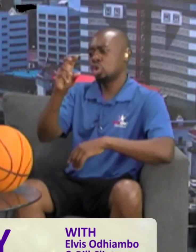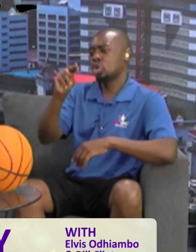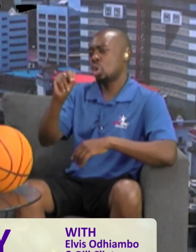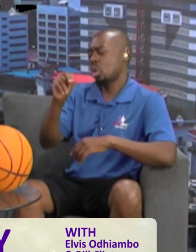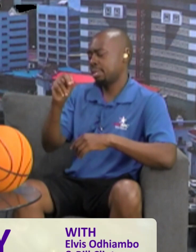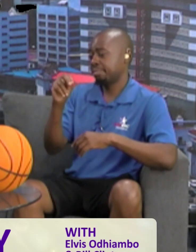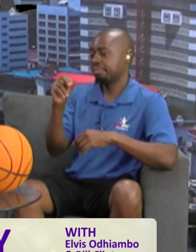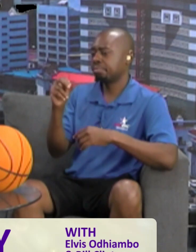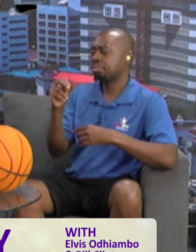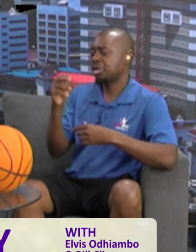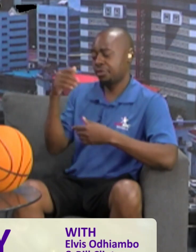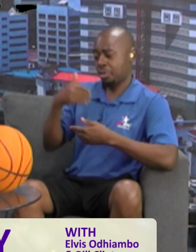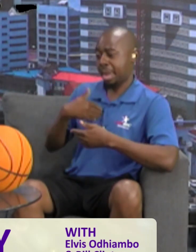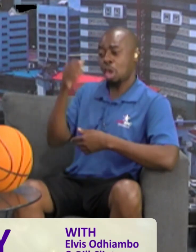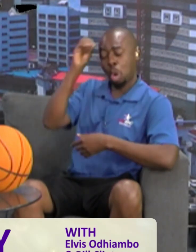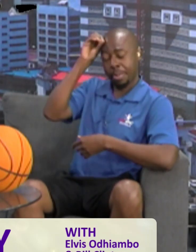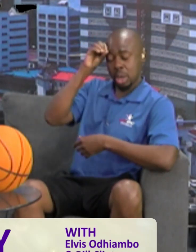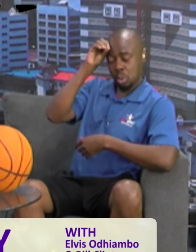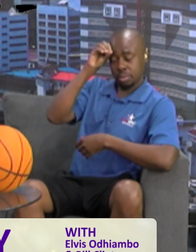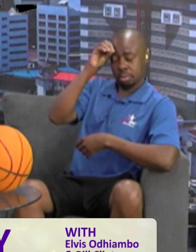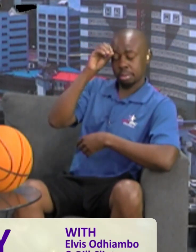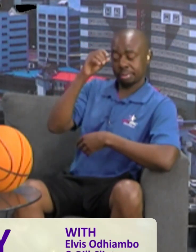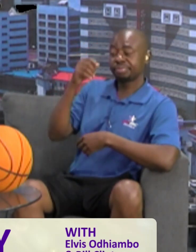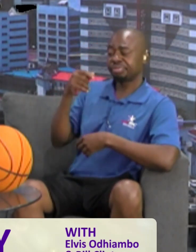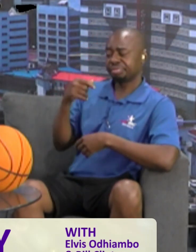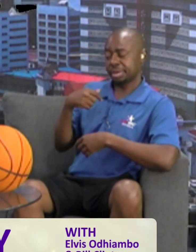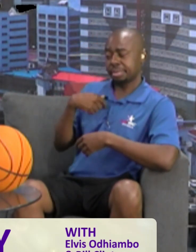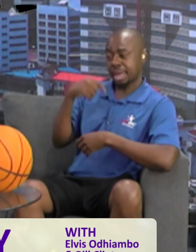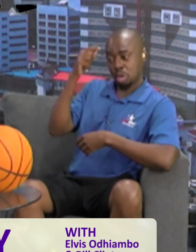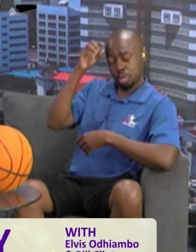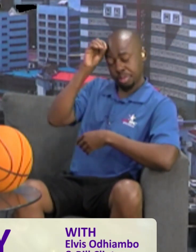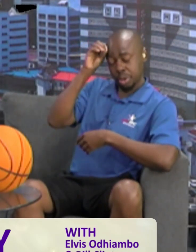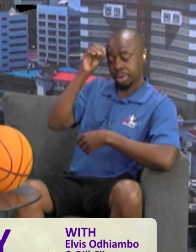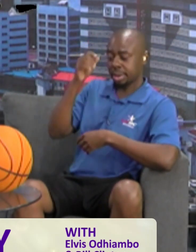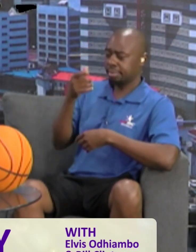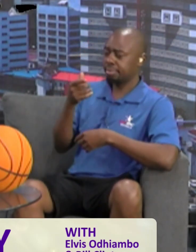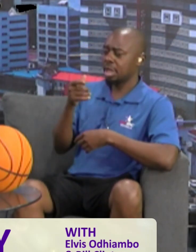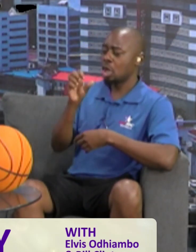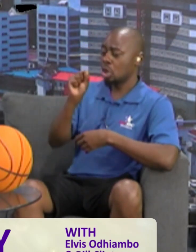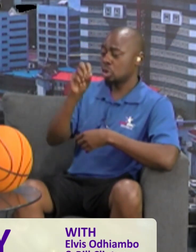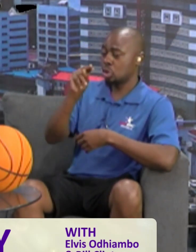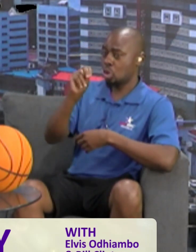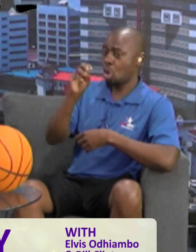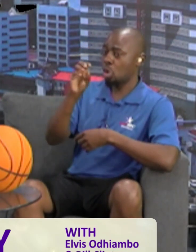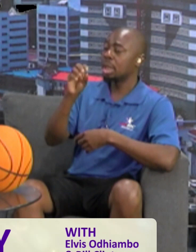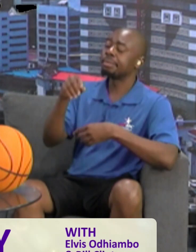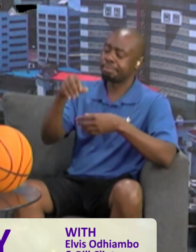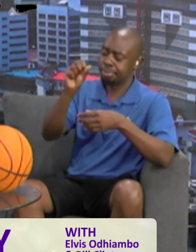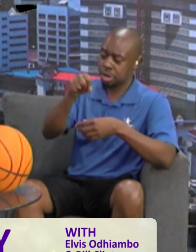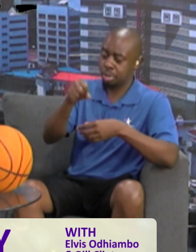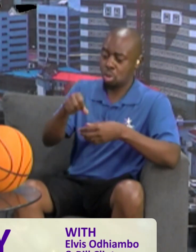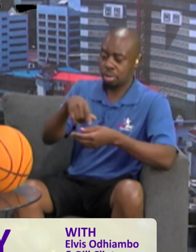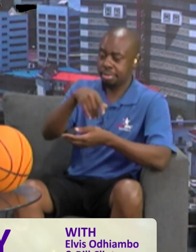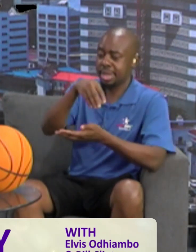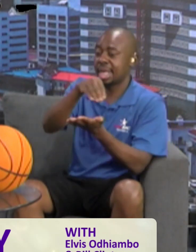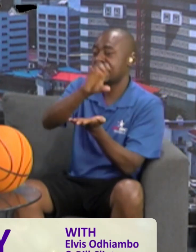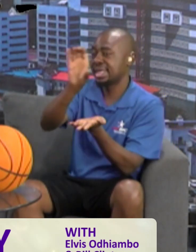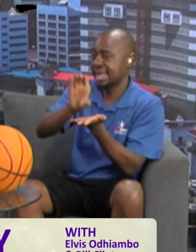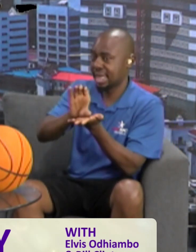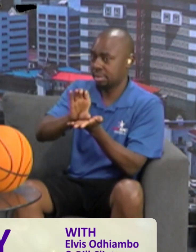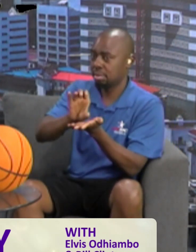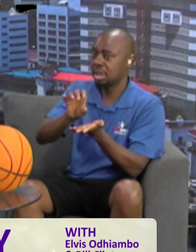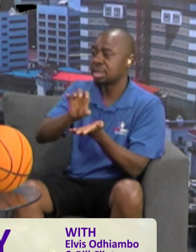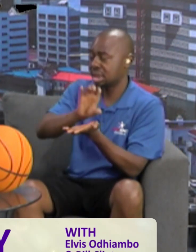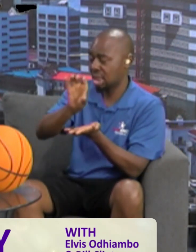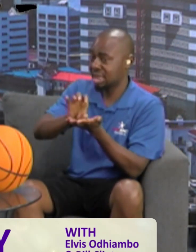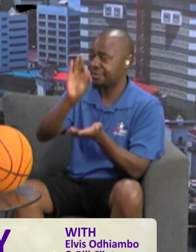Okay, I think Son. Now, this is from my opinion, of course. I believe that Son, should